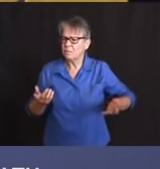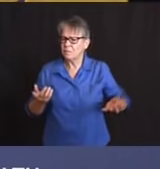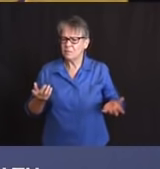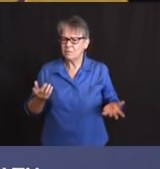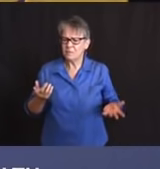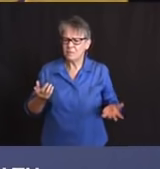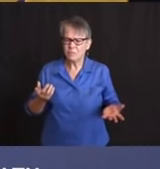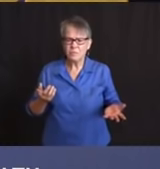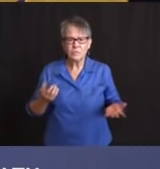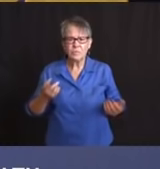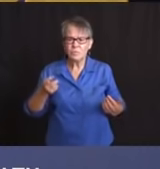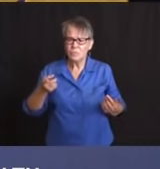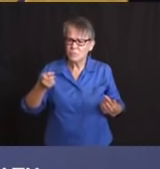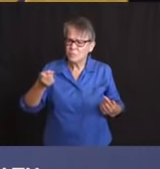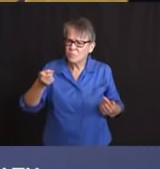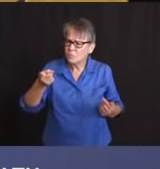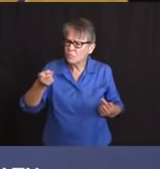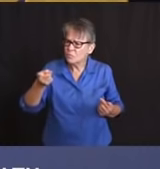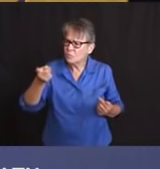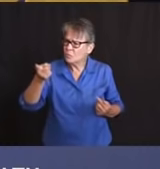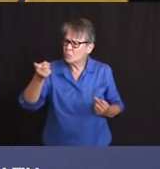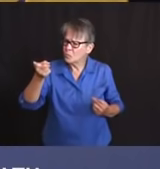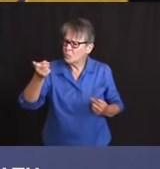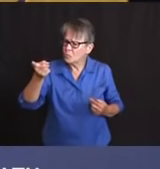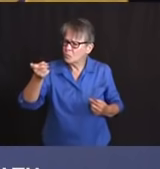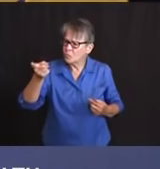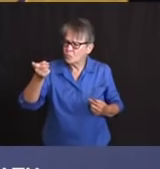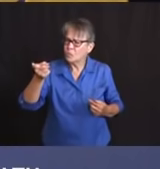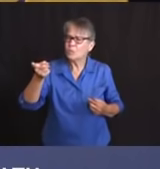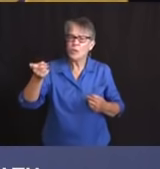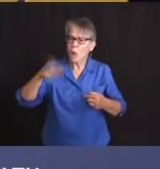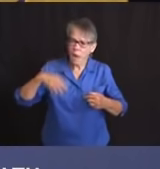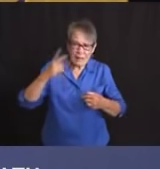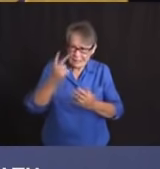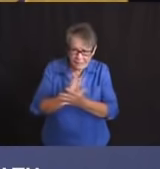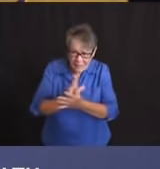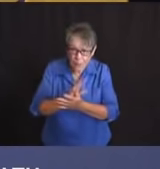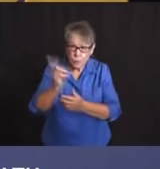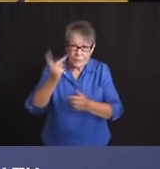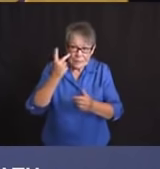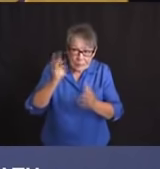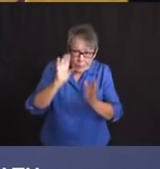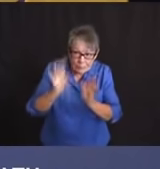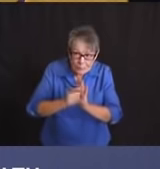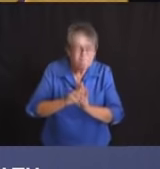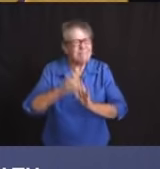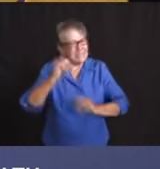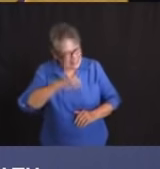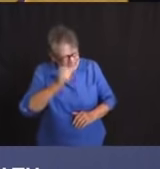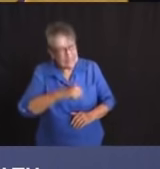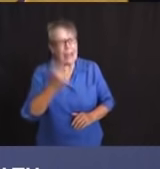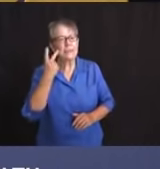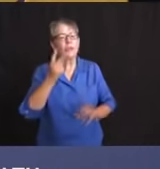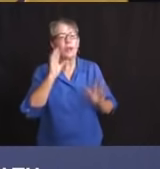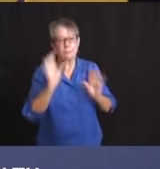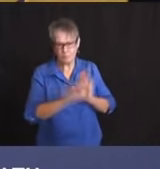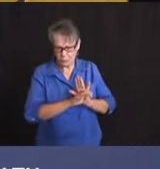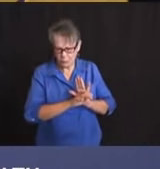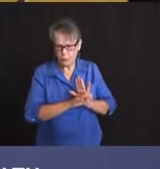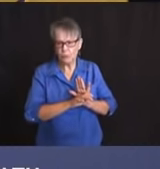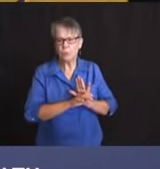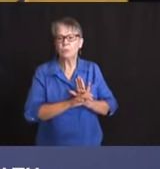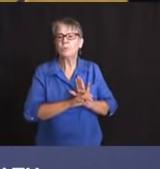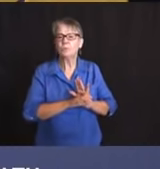saw a screenshot or something. I didn't, but I was told people were congregating without face coverings. Is that accurate? Yeah, so I was wondering, I